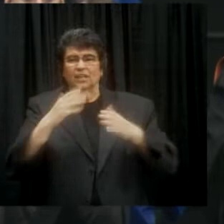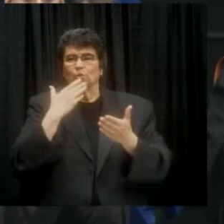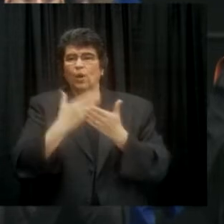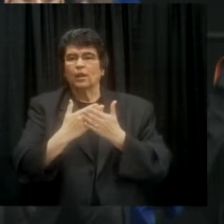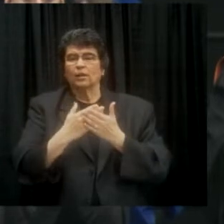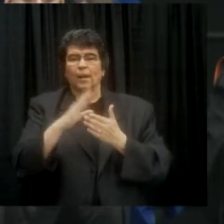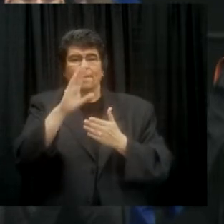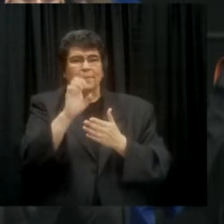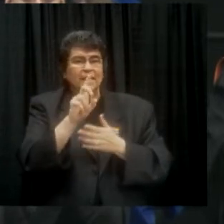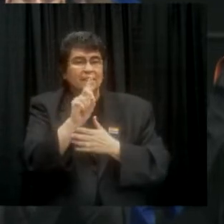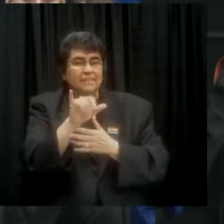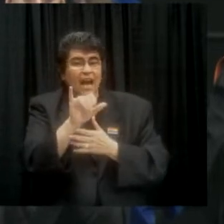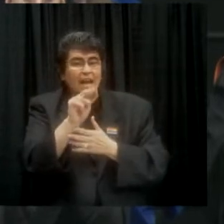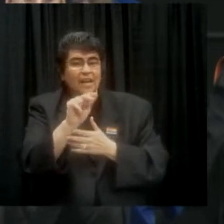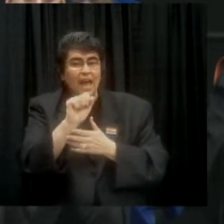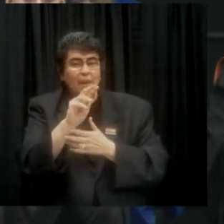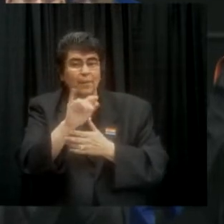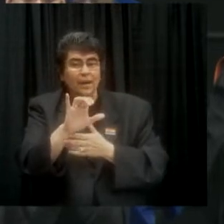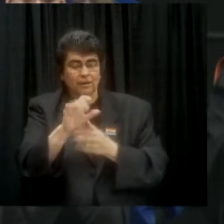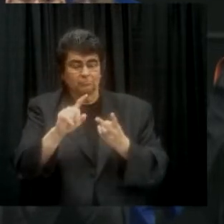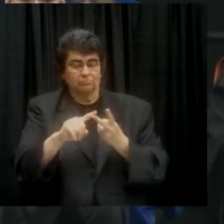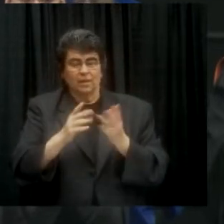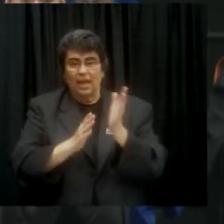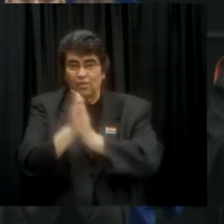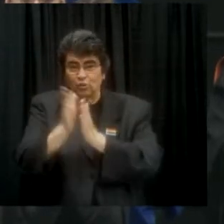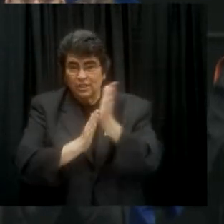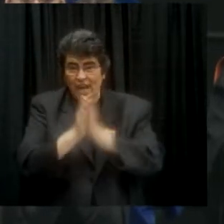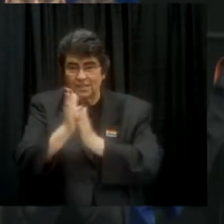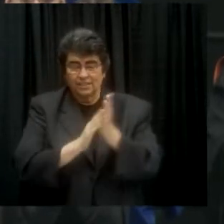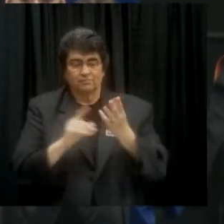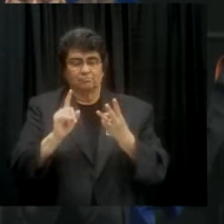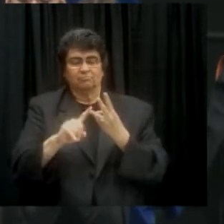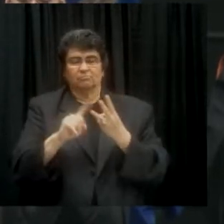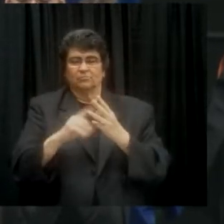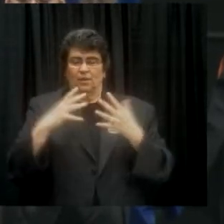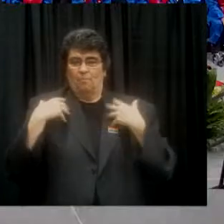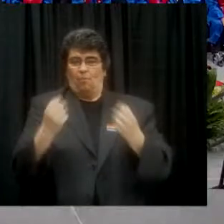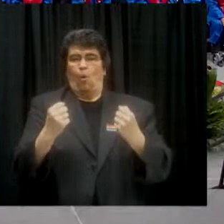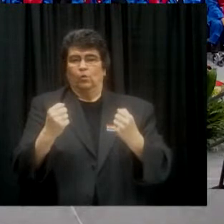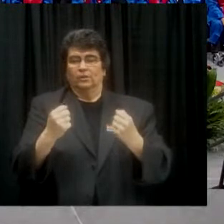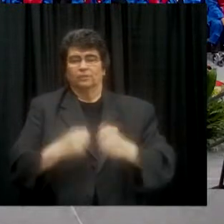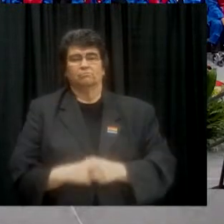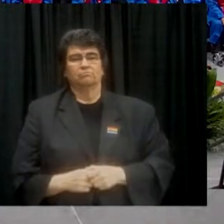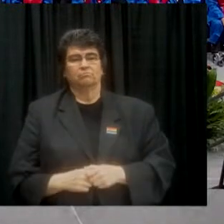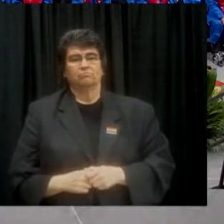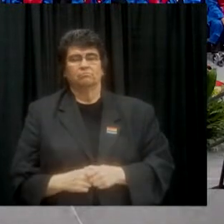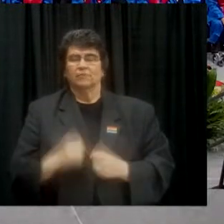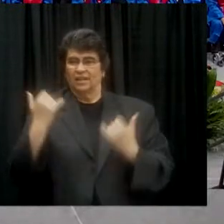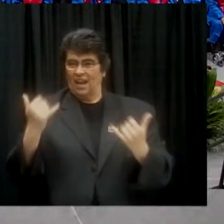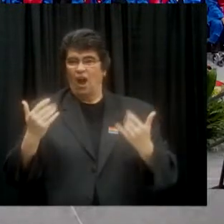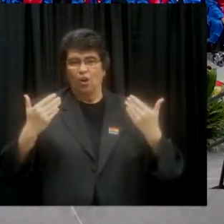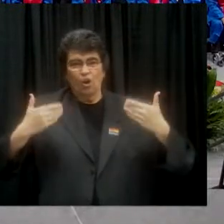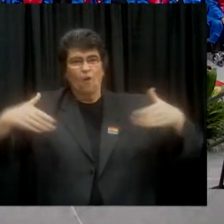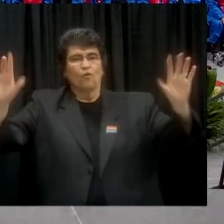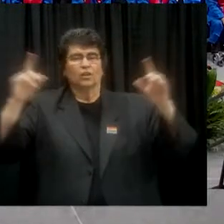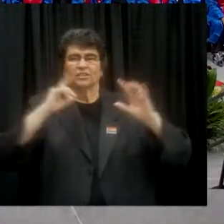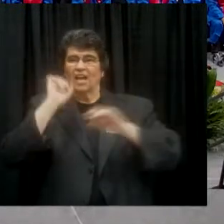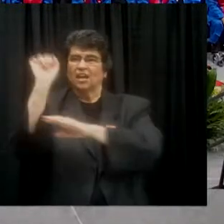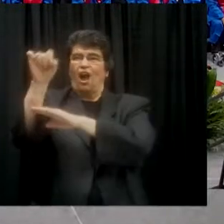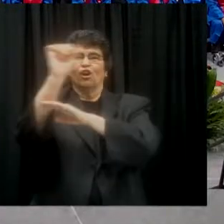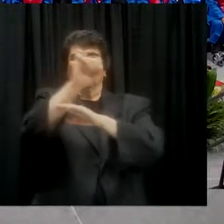Be dynamic, be enthusiastic, and be bold. Now go forth and